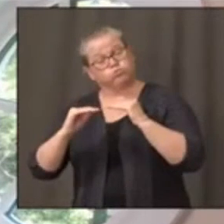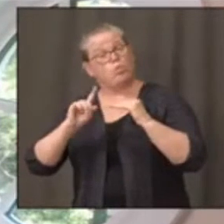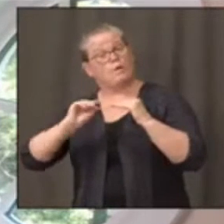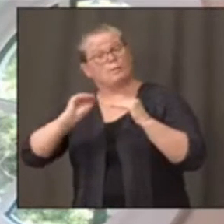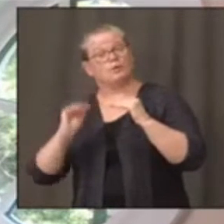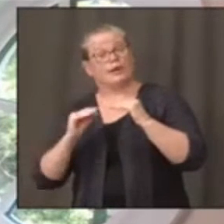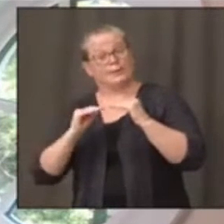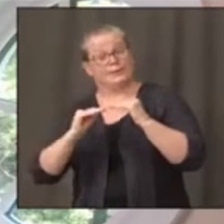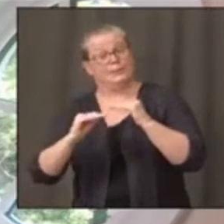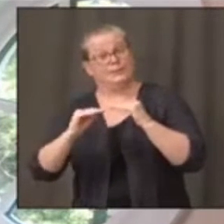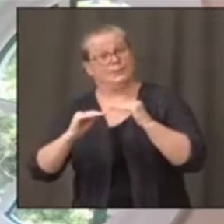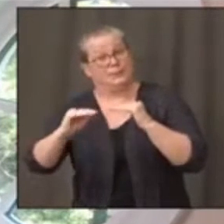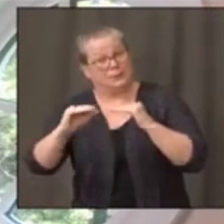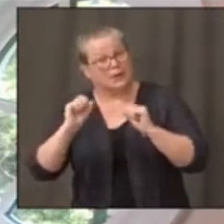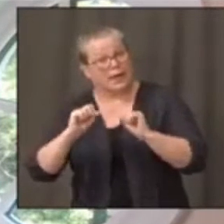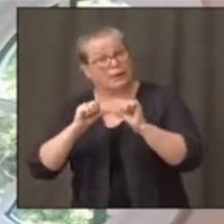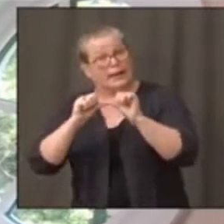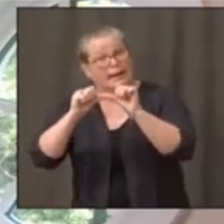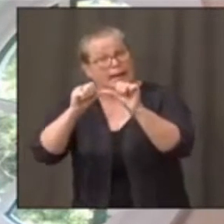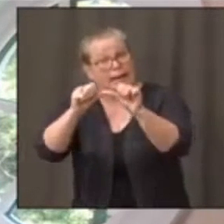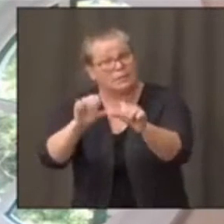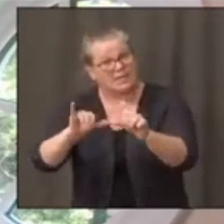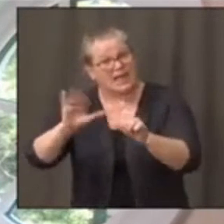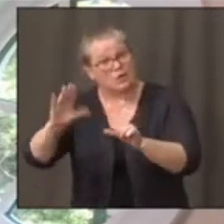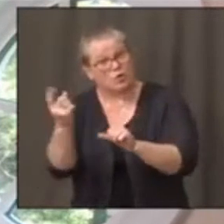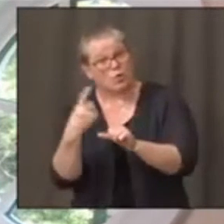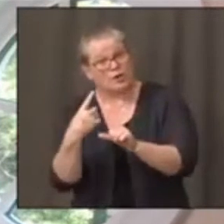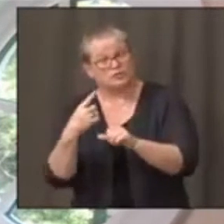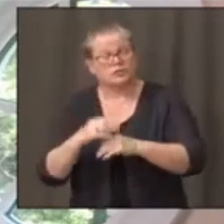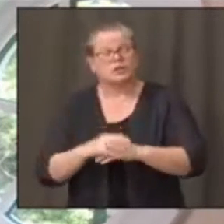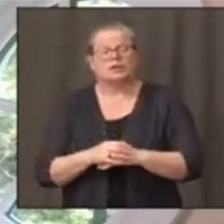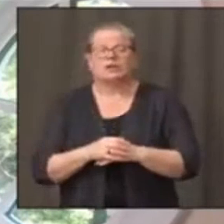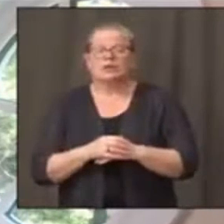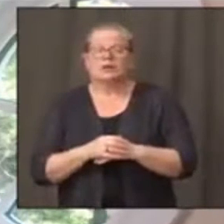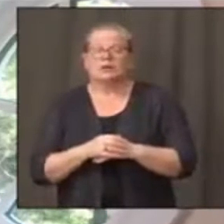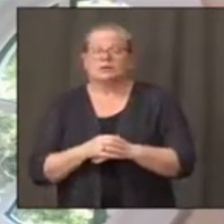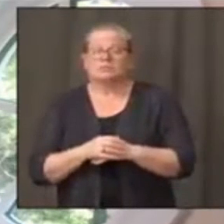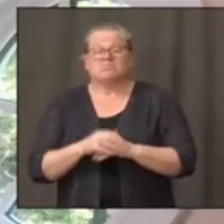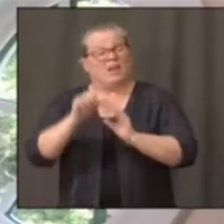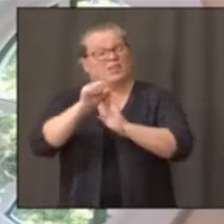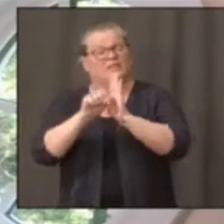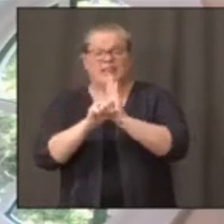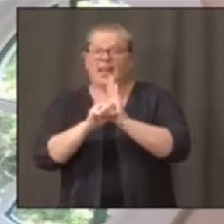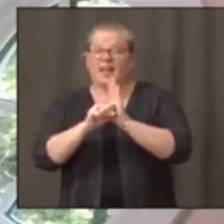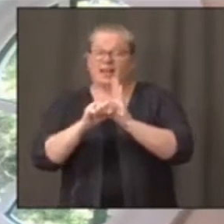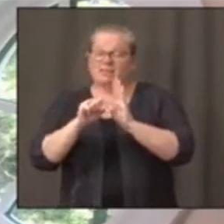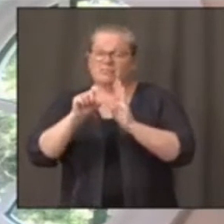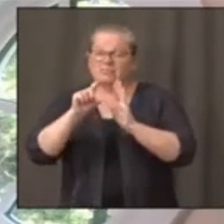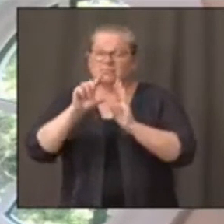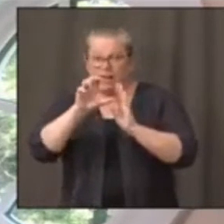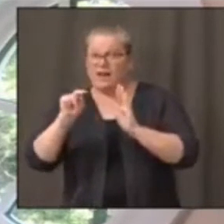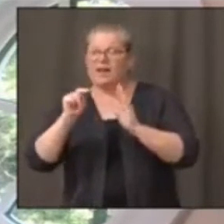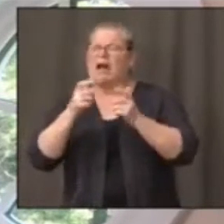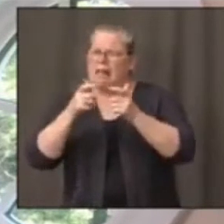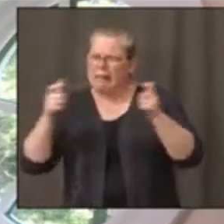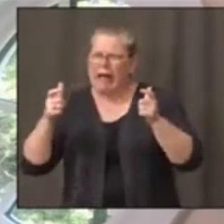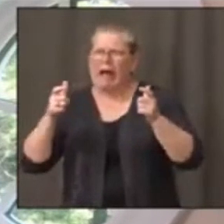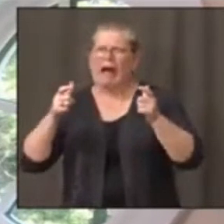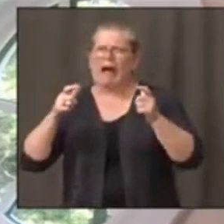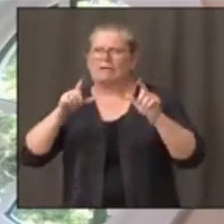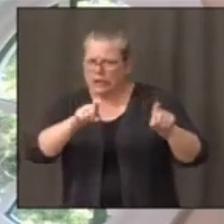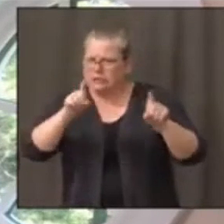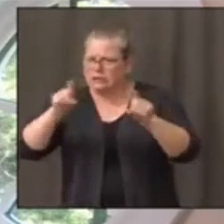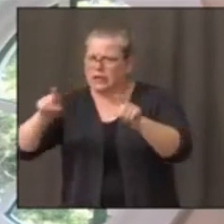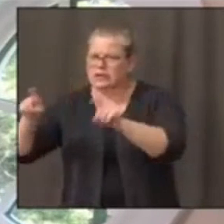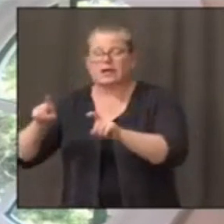state's doing a lot of testing, so I'd have reasonable confidence that if there were large outbreaks underway, we would pick that up.